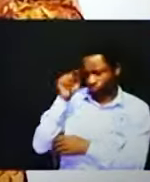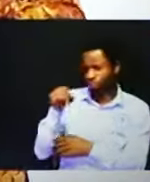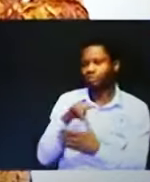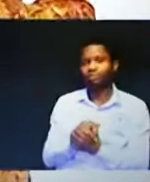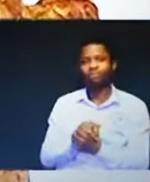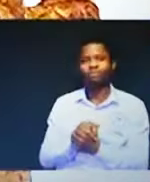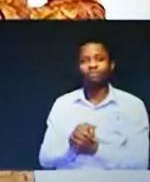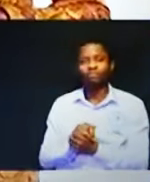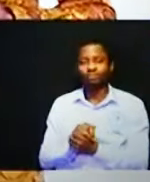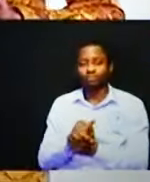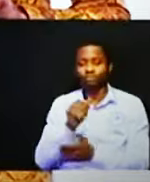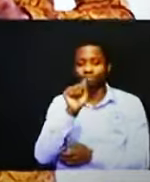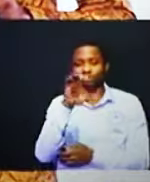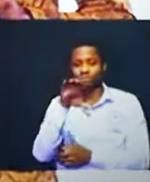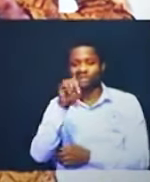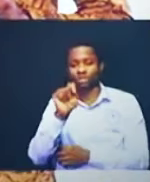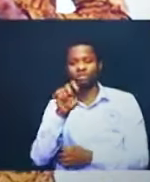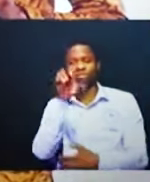4,